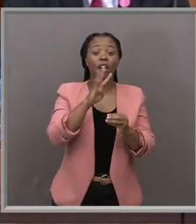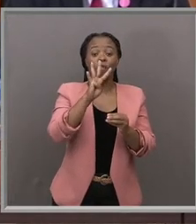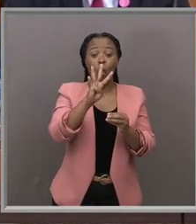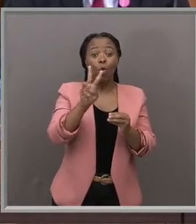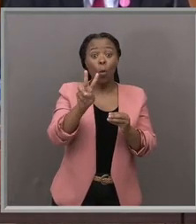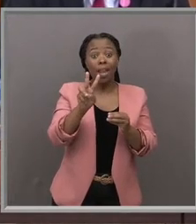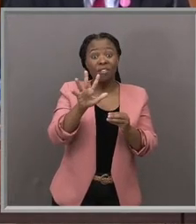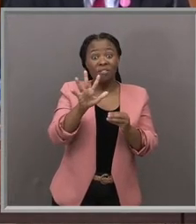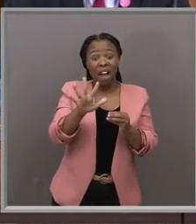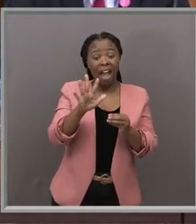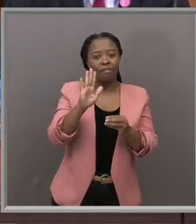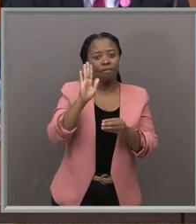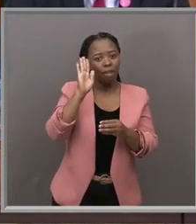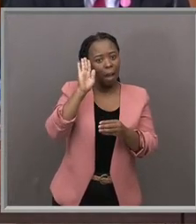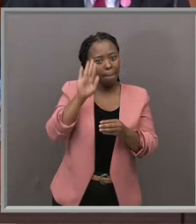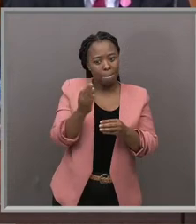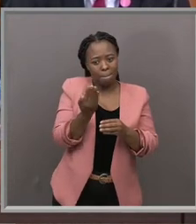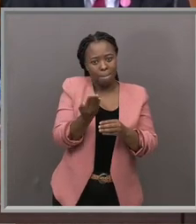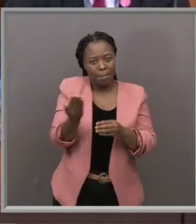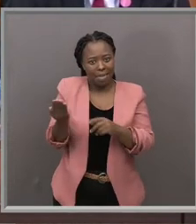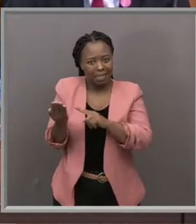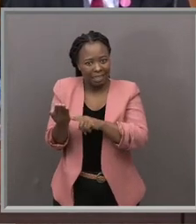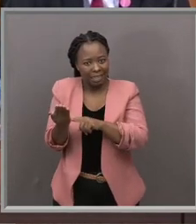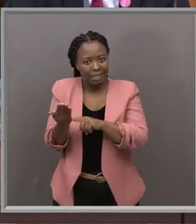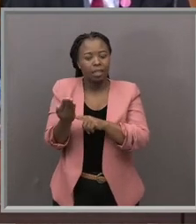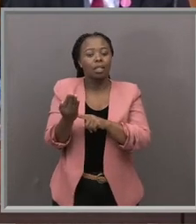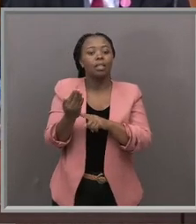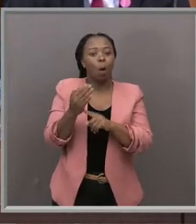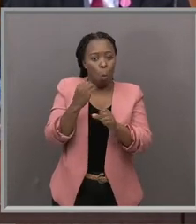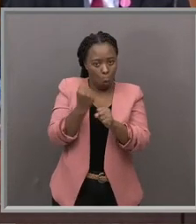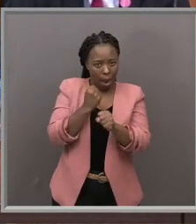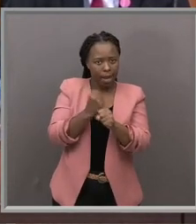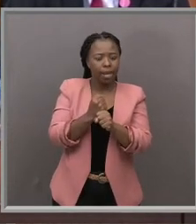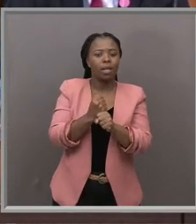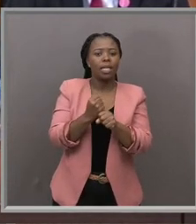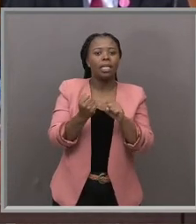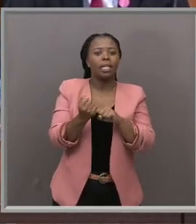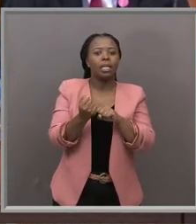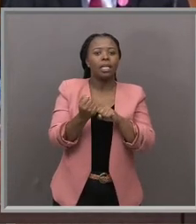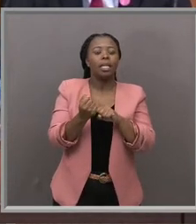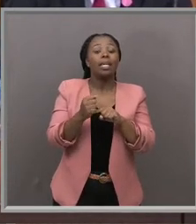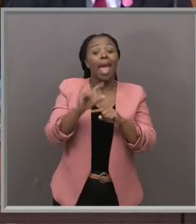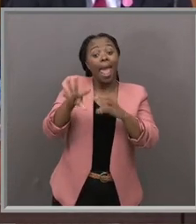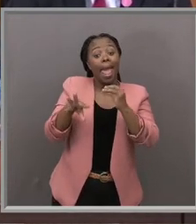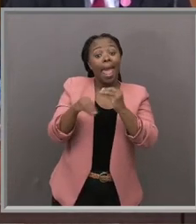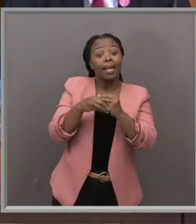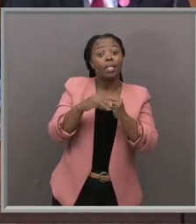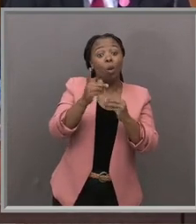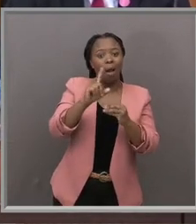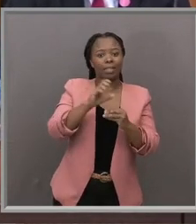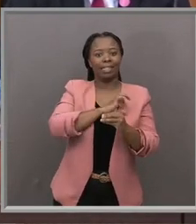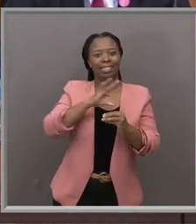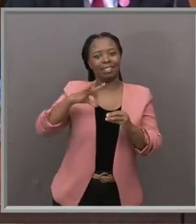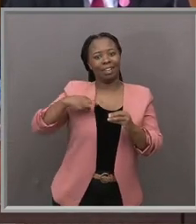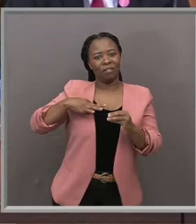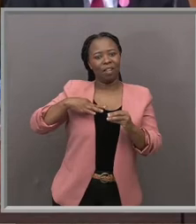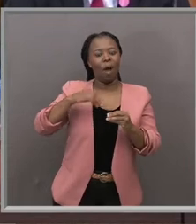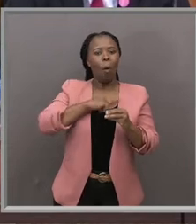1,425 beds functional by adding staffing to these beds, because to have